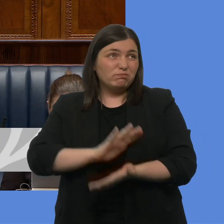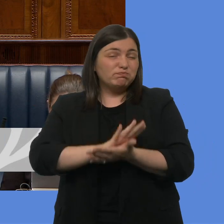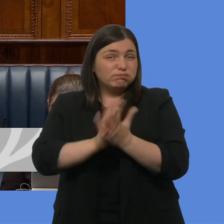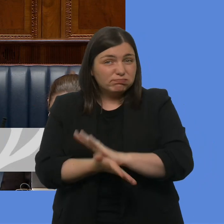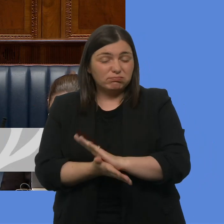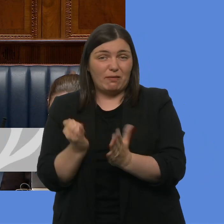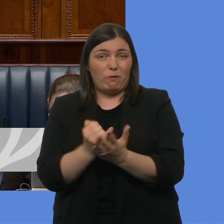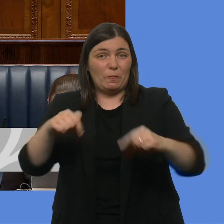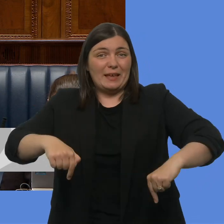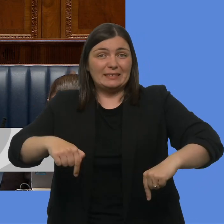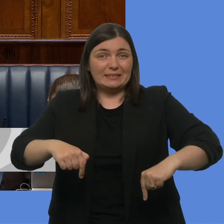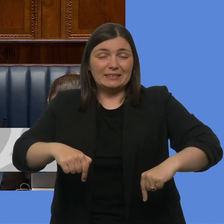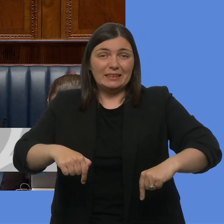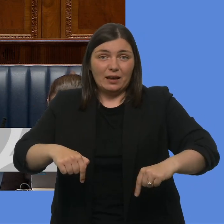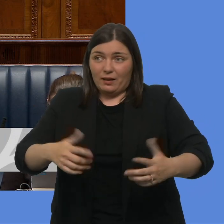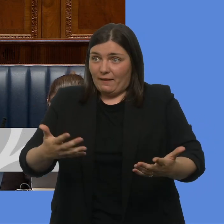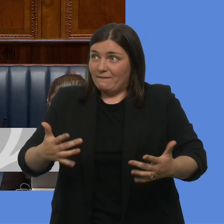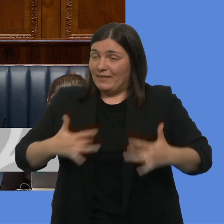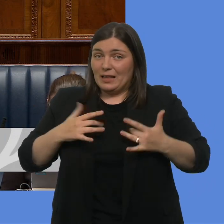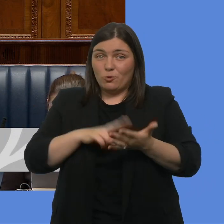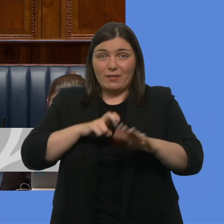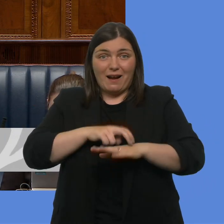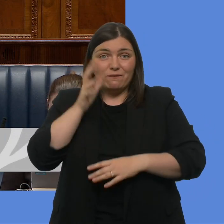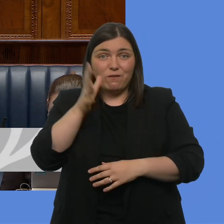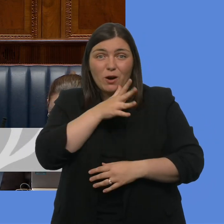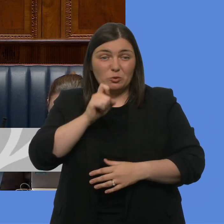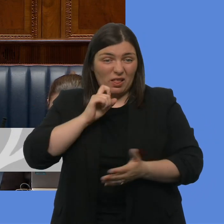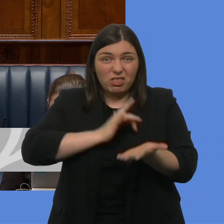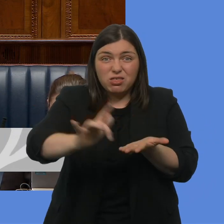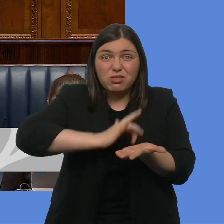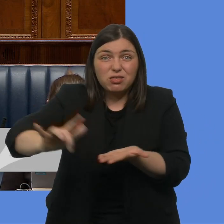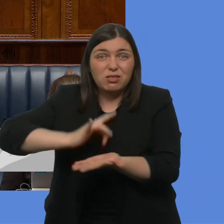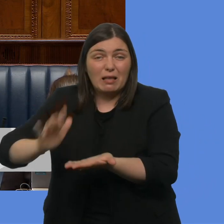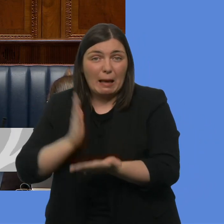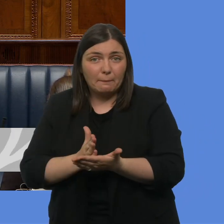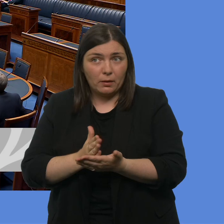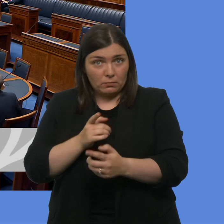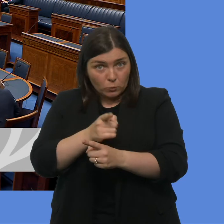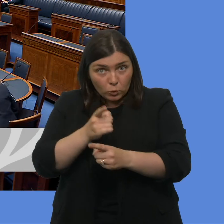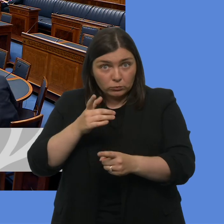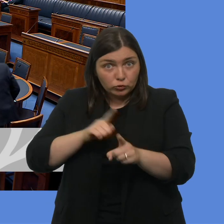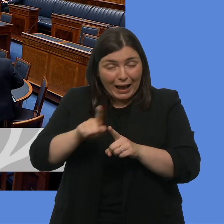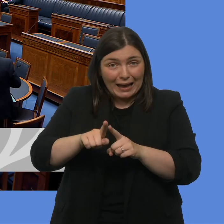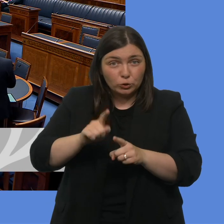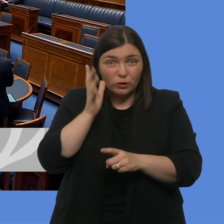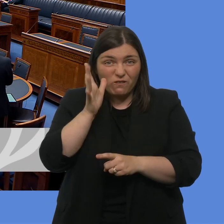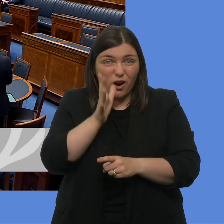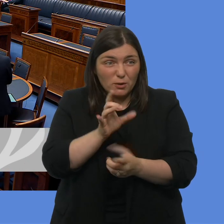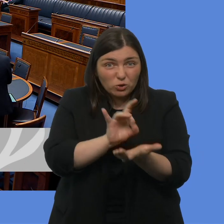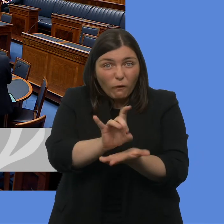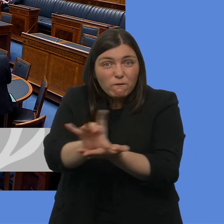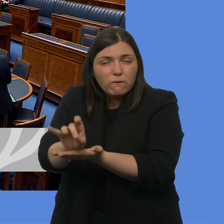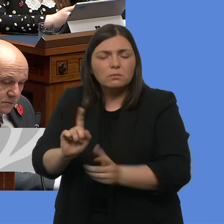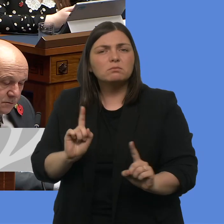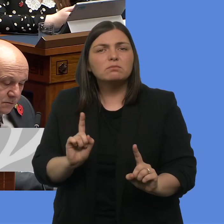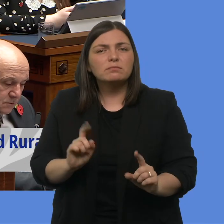it's going to decimate the farms. There's not going to be farms in Northern Ireland. Or is this another way to get rid of the farmers? Minister. So my department's done some